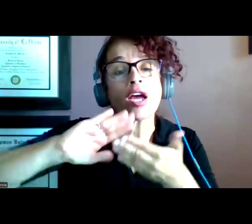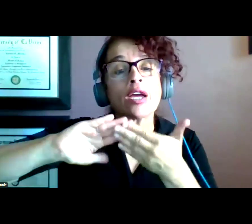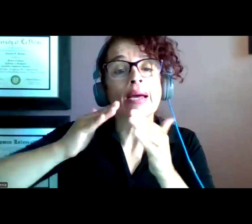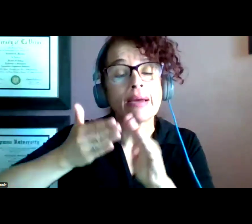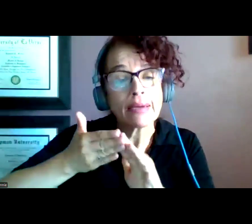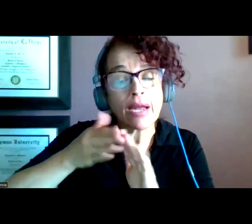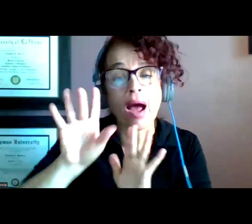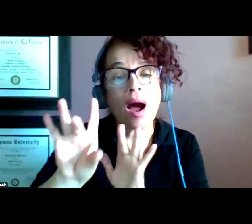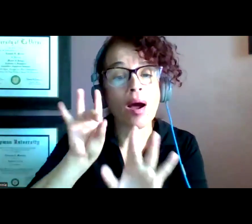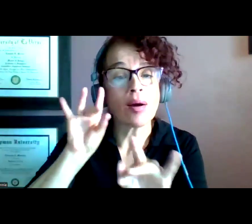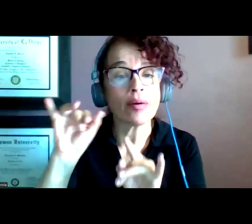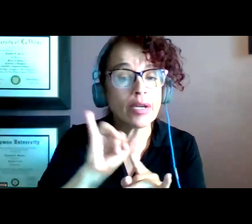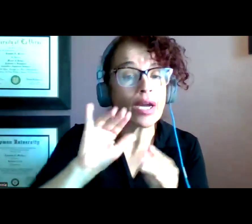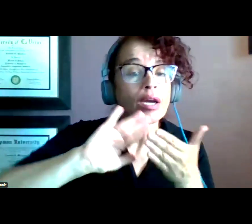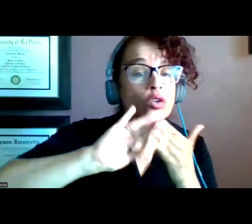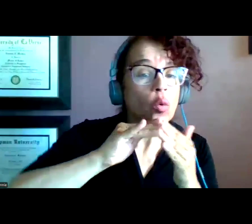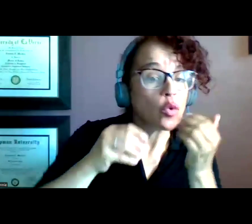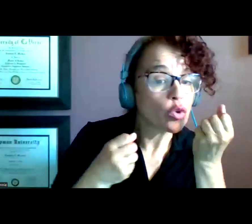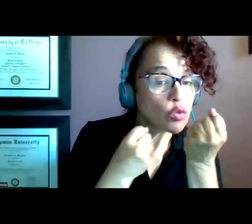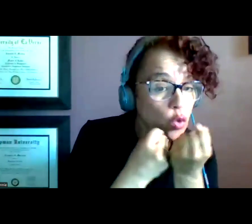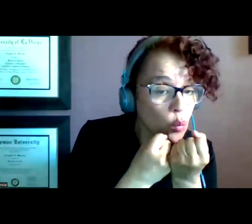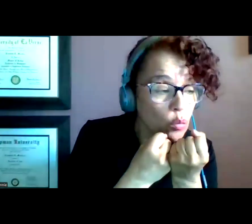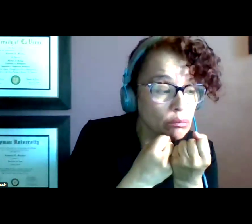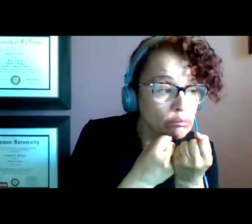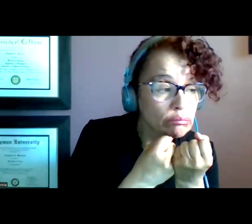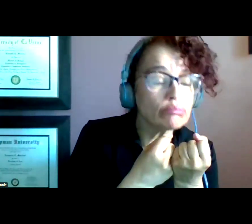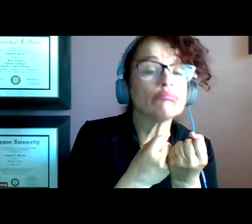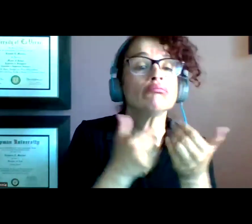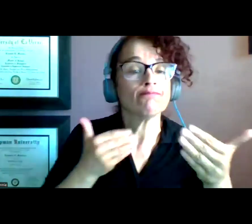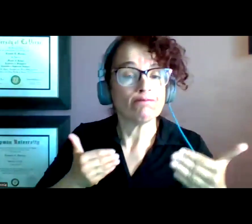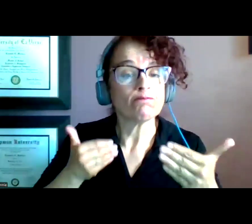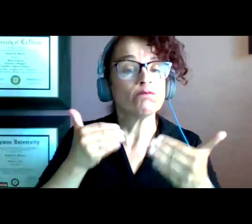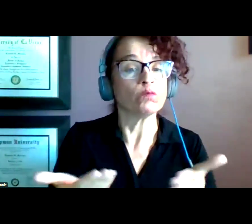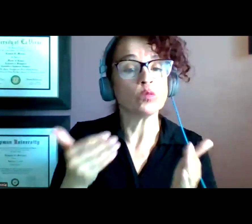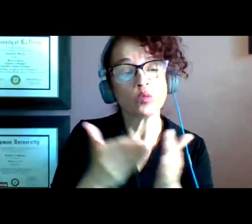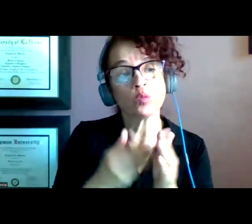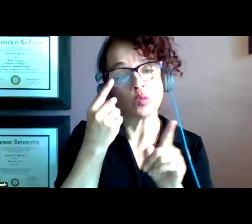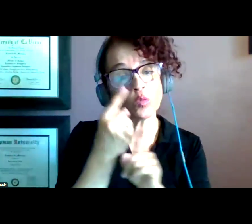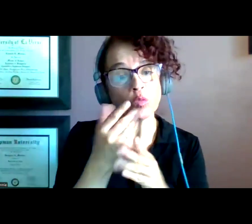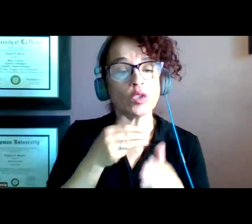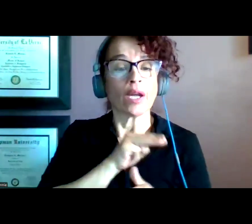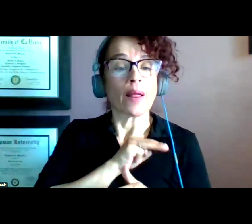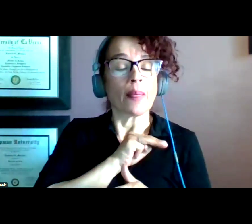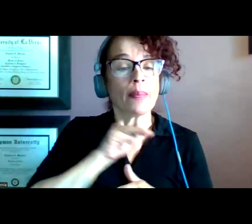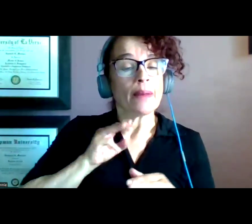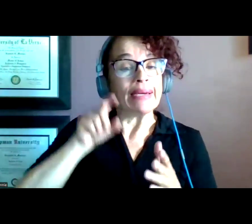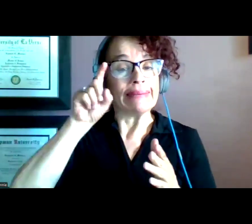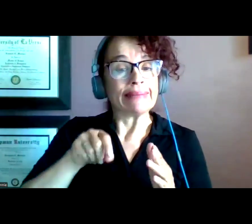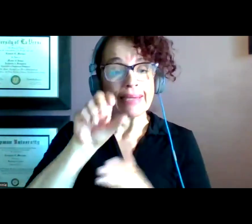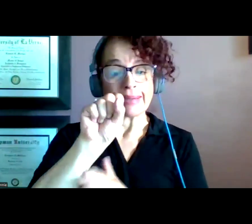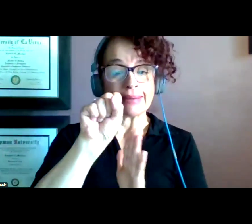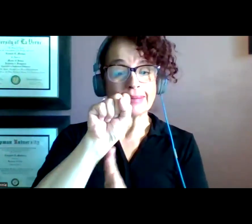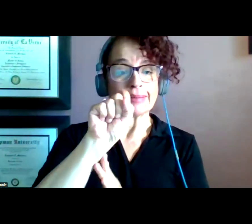community-based options like community supports, as long as they are, again, appropriate for our members' health needs and meet standards,